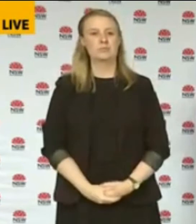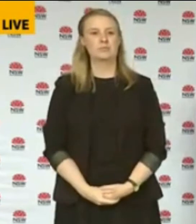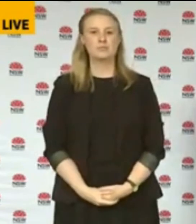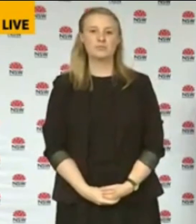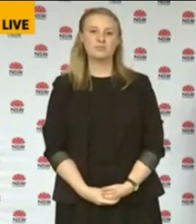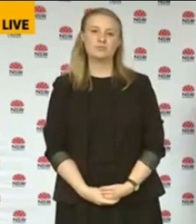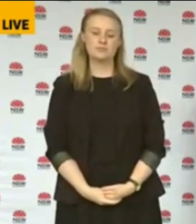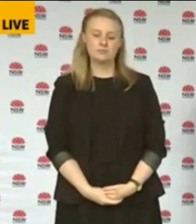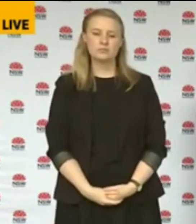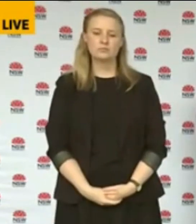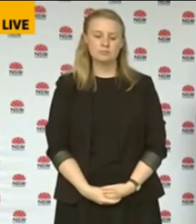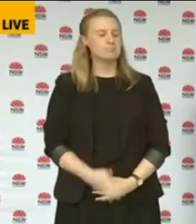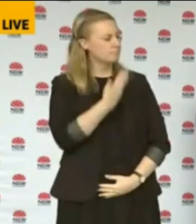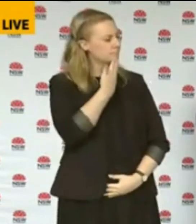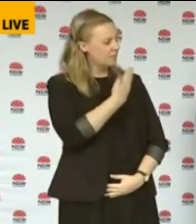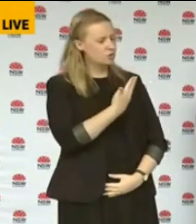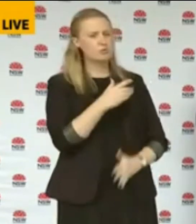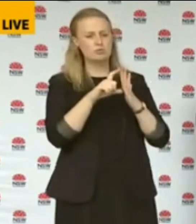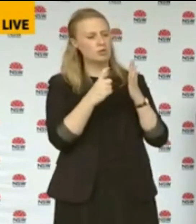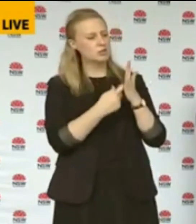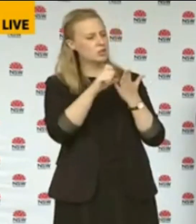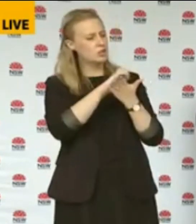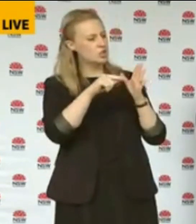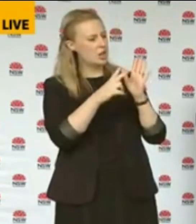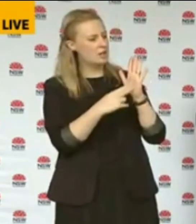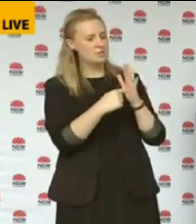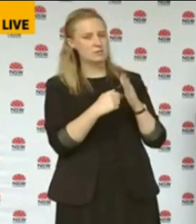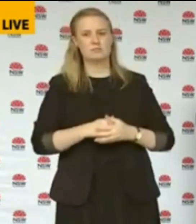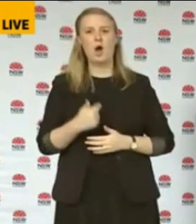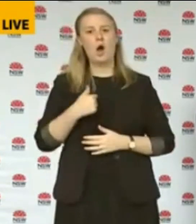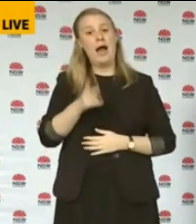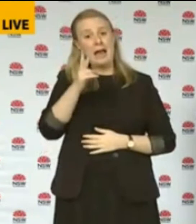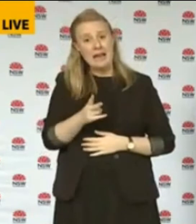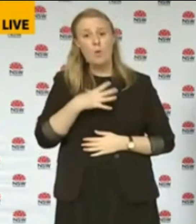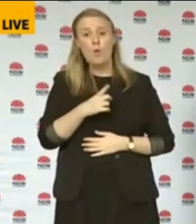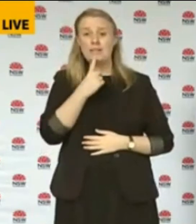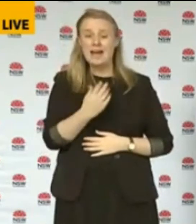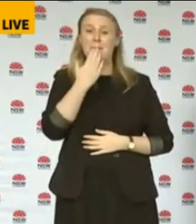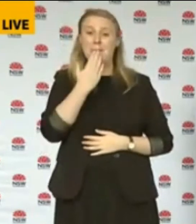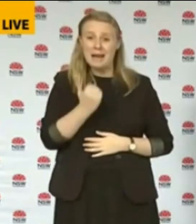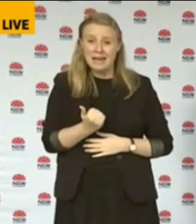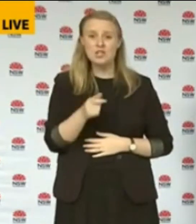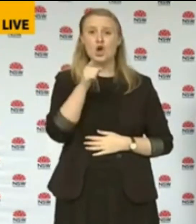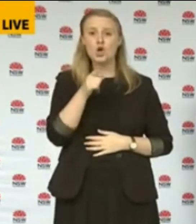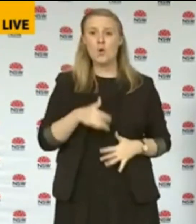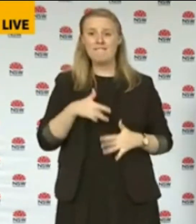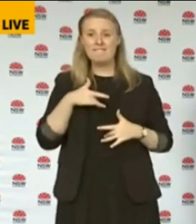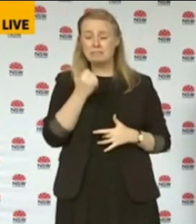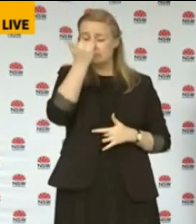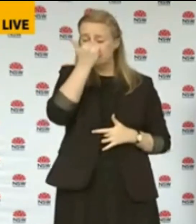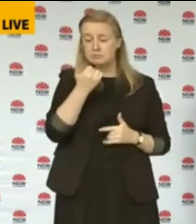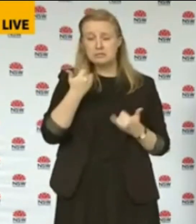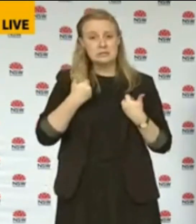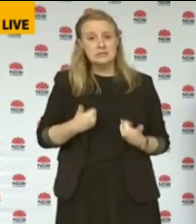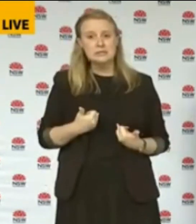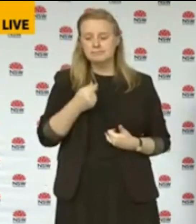Can I start by just stressing again the need for everybody to get tested if you have any symptoms whatsoever, or